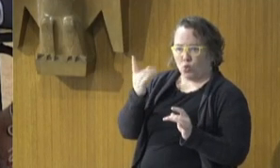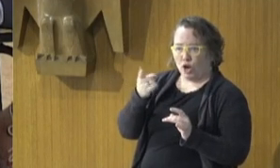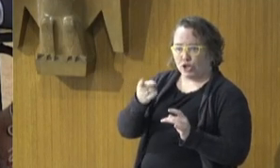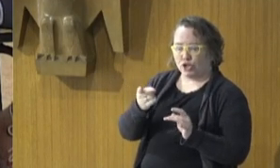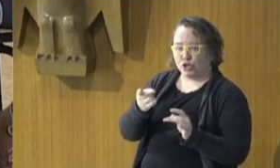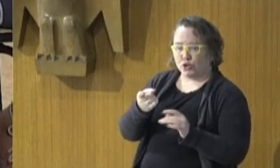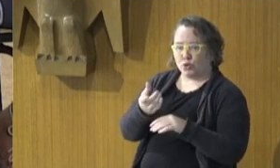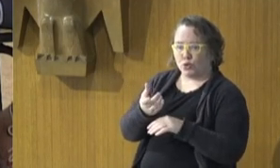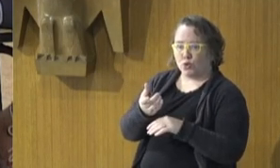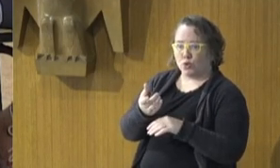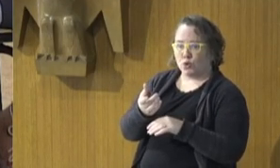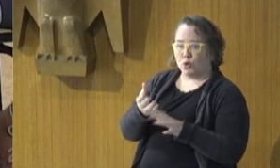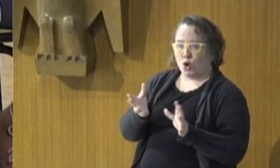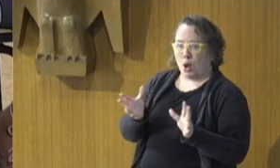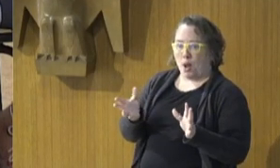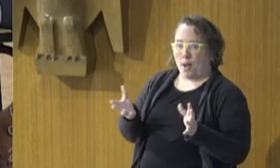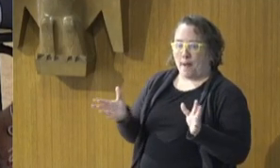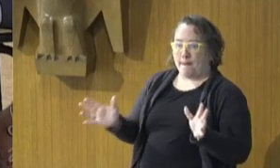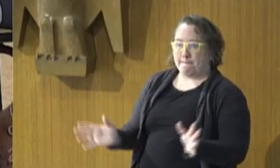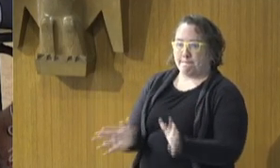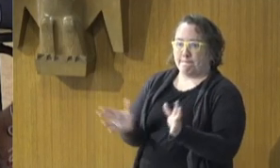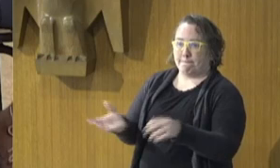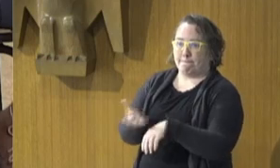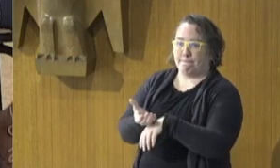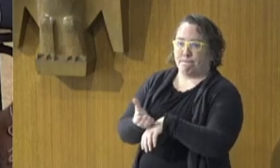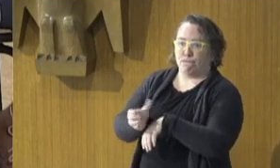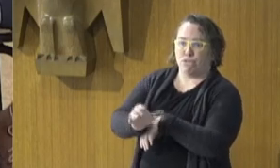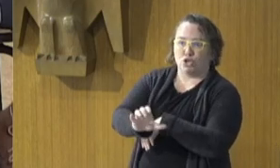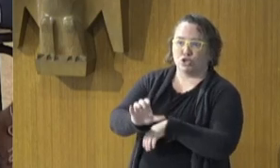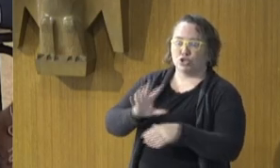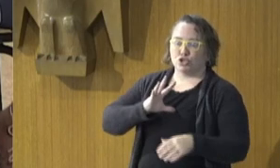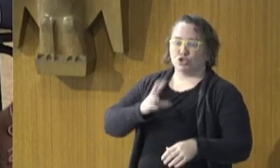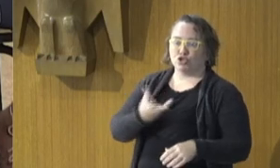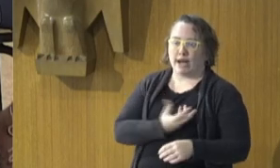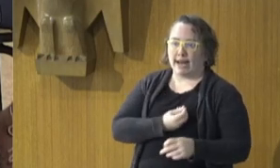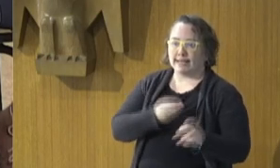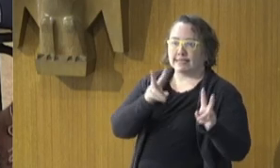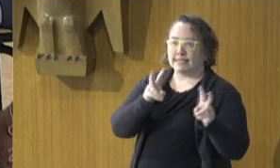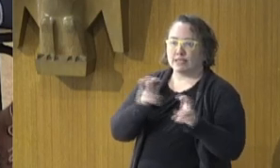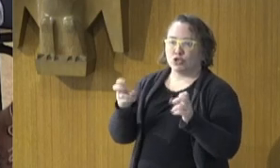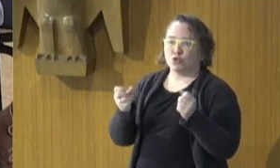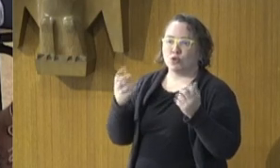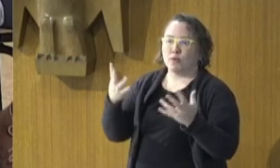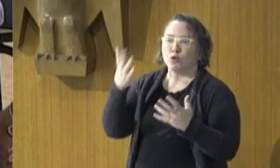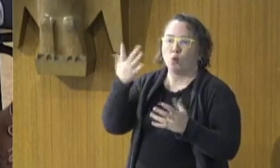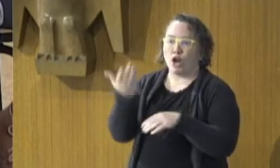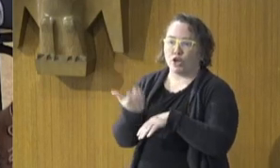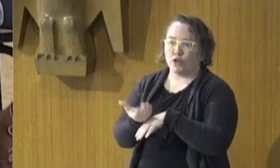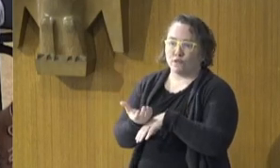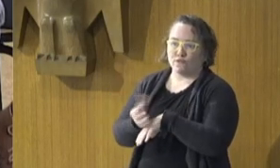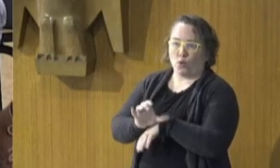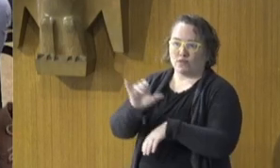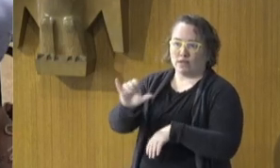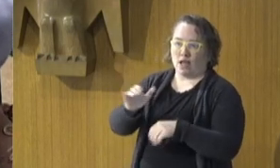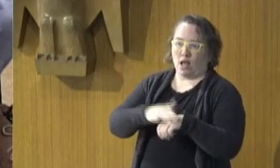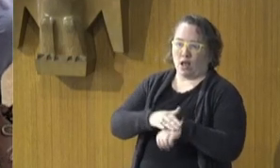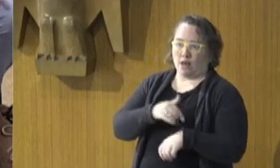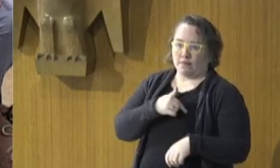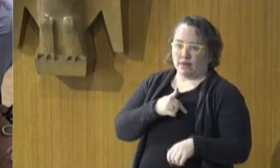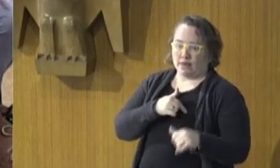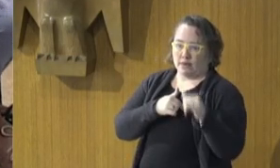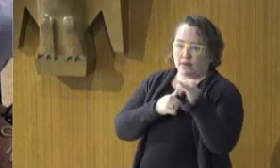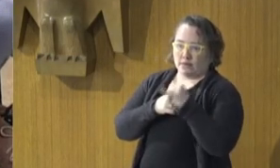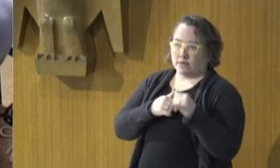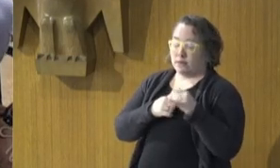push trans issues so much? I'm an ally, but it feels like you're pushing it in my eyes. And so just kind of want to